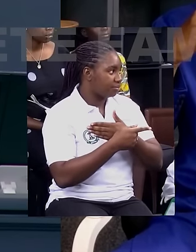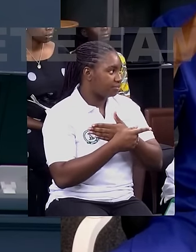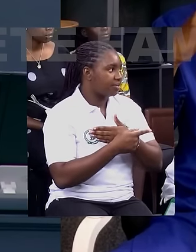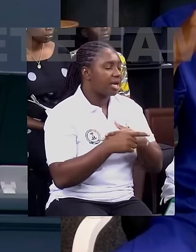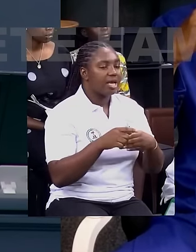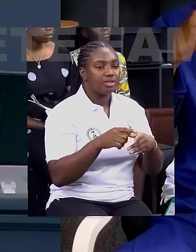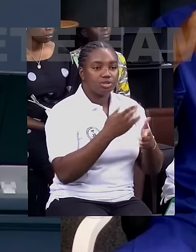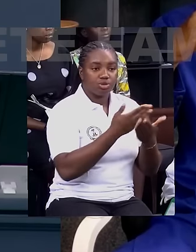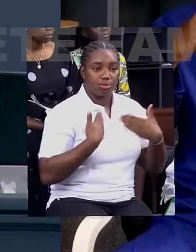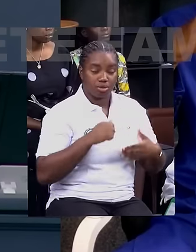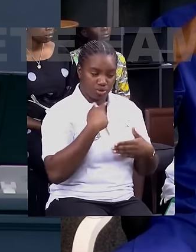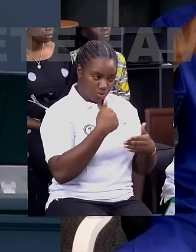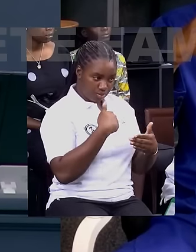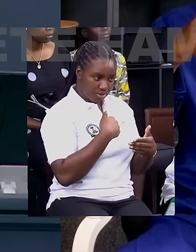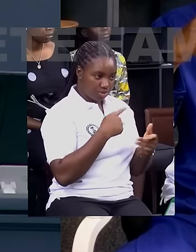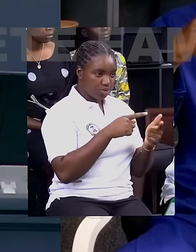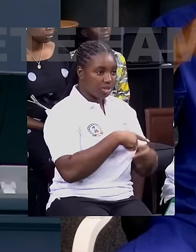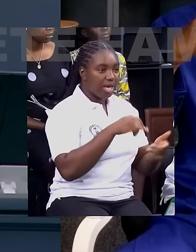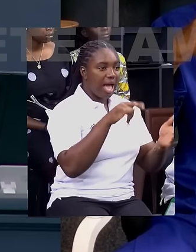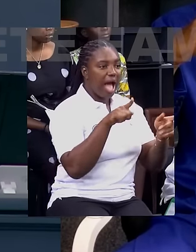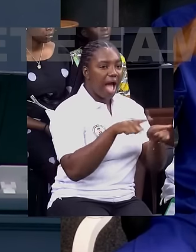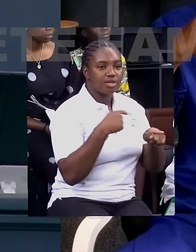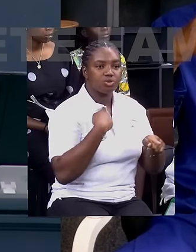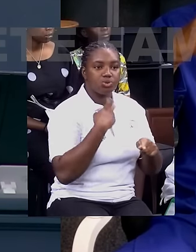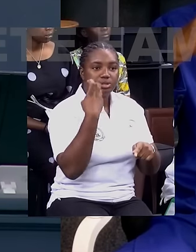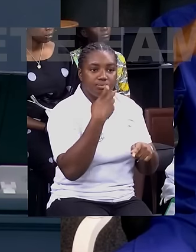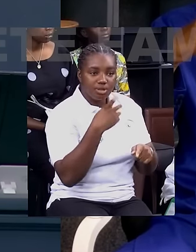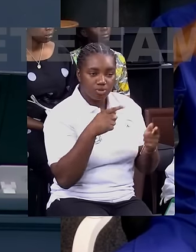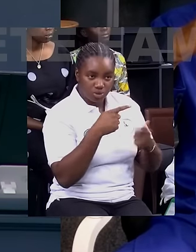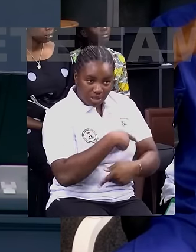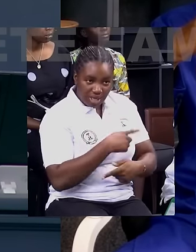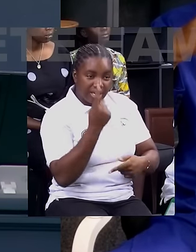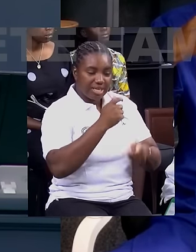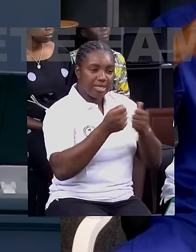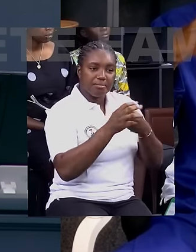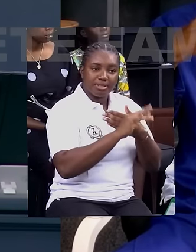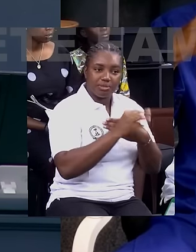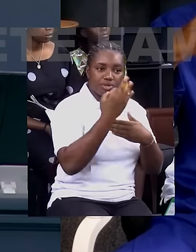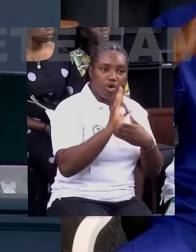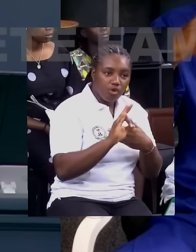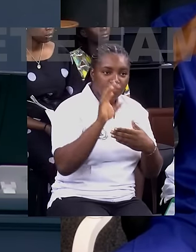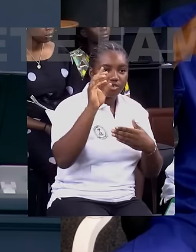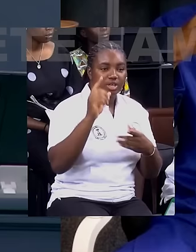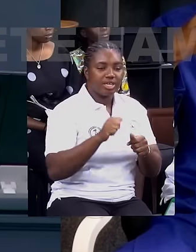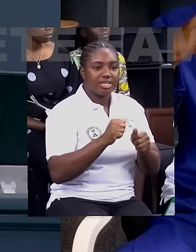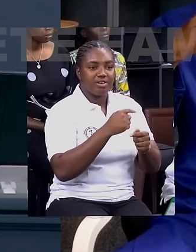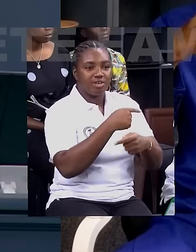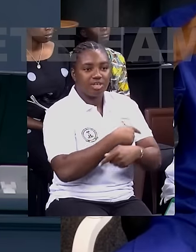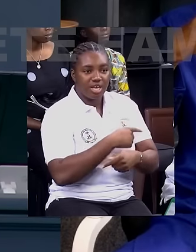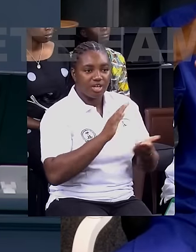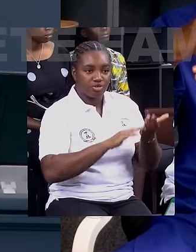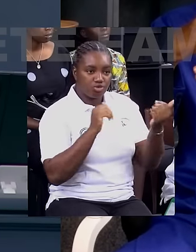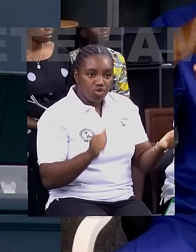now, today, yes, the owner, the management of Daily Trust are going to have